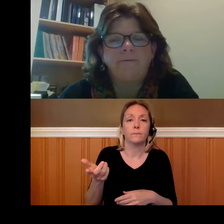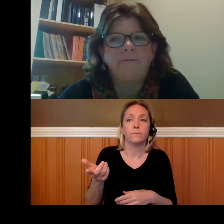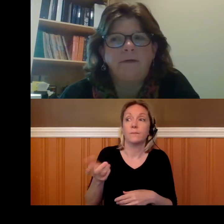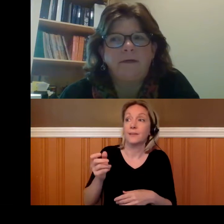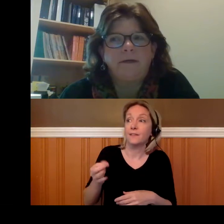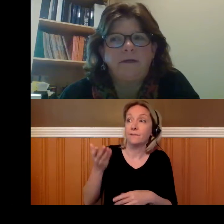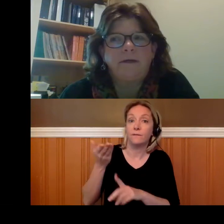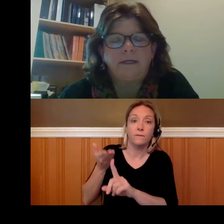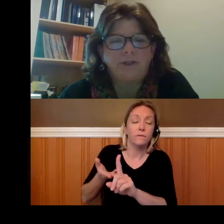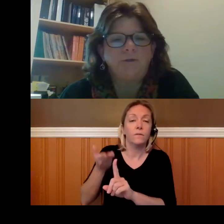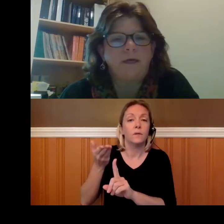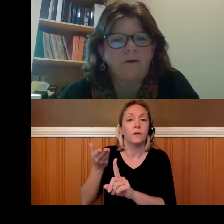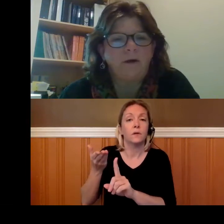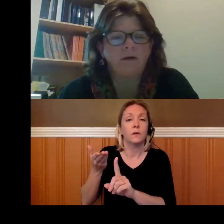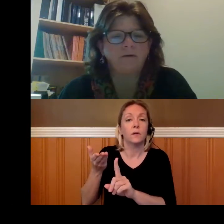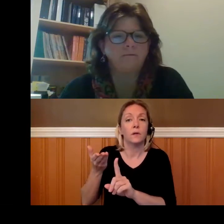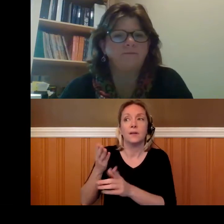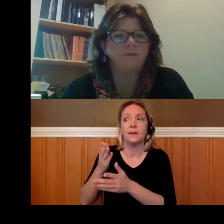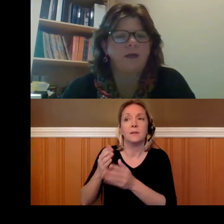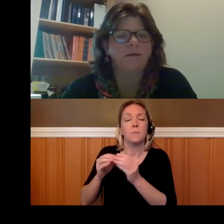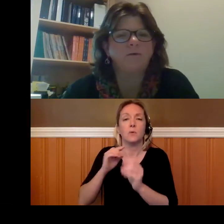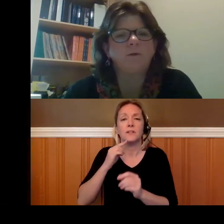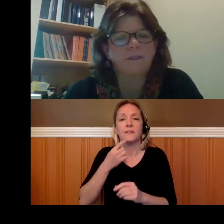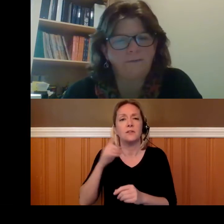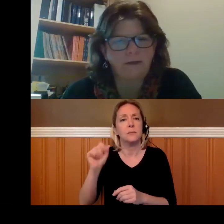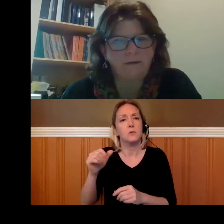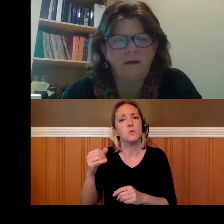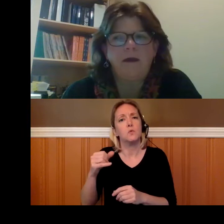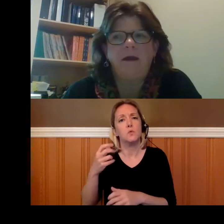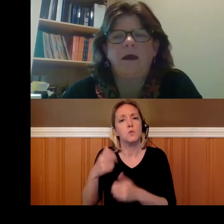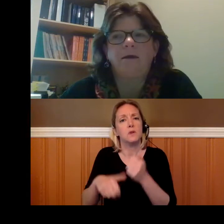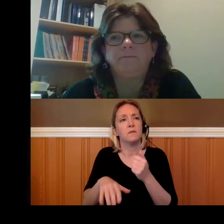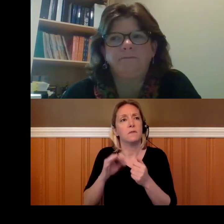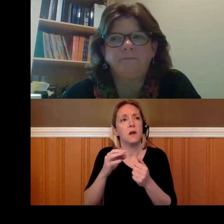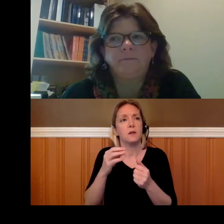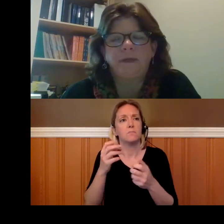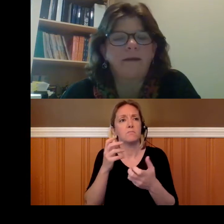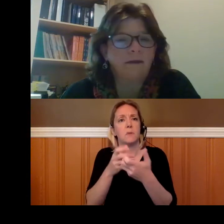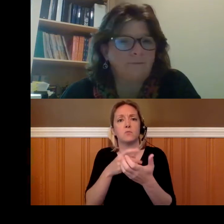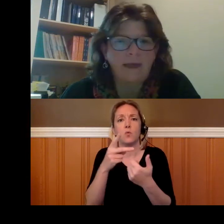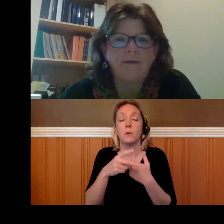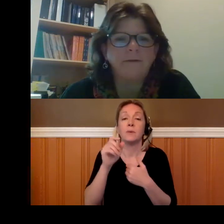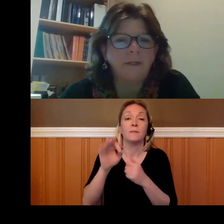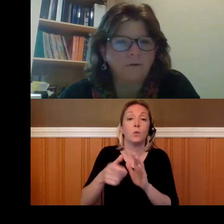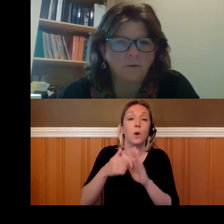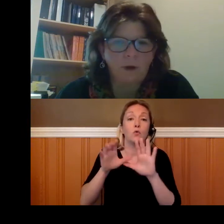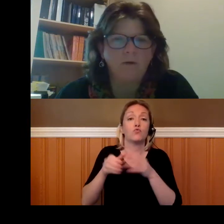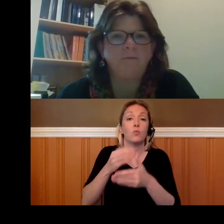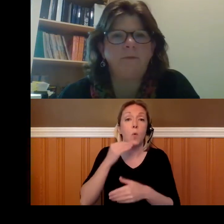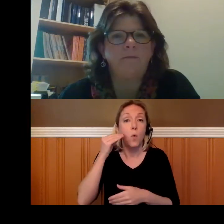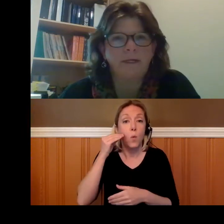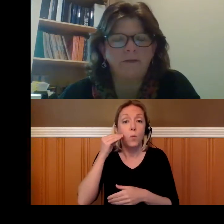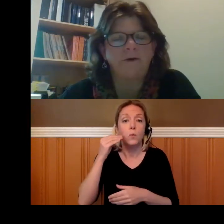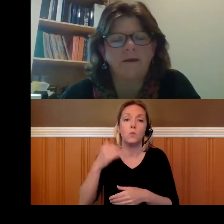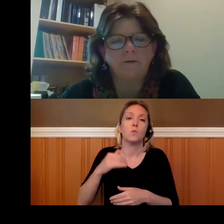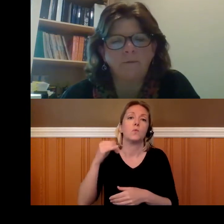issues that are a little more severe, that if they have to be in a group home, and we need to find that group home that